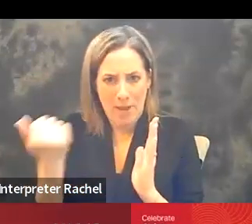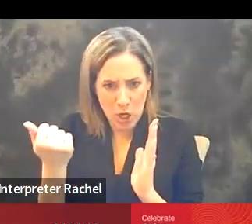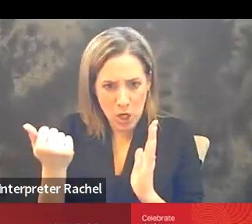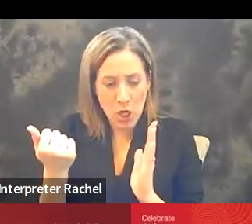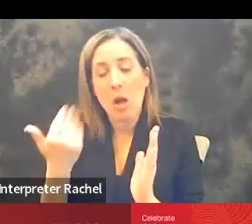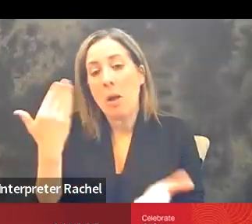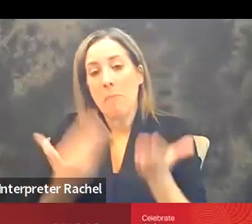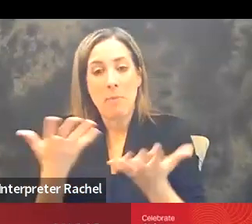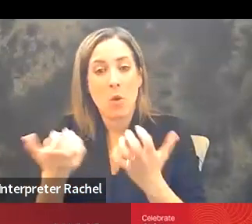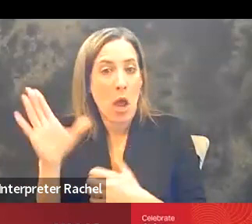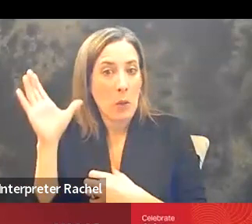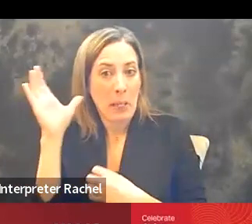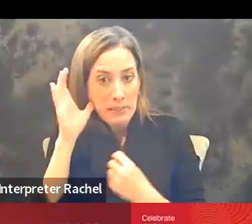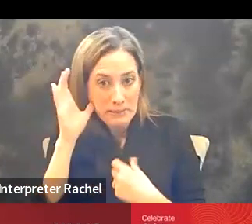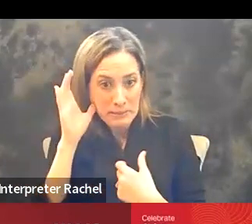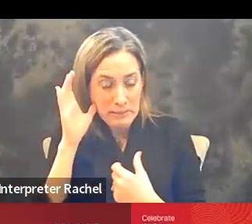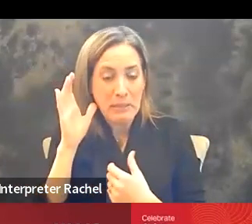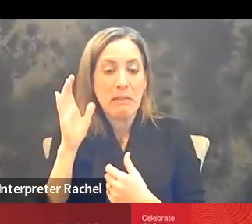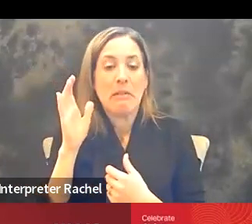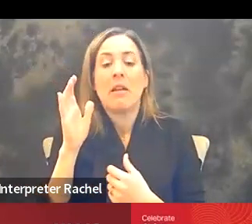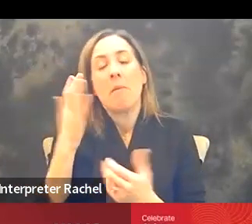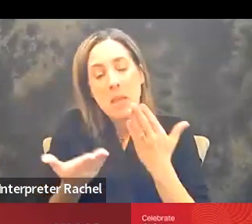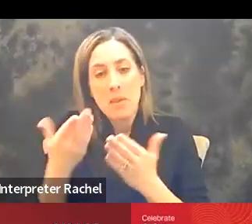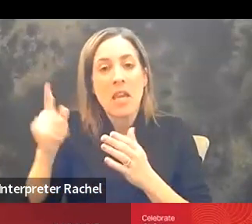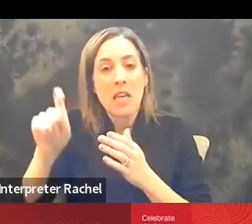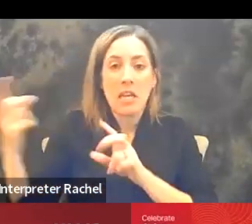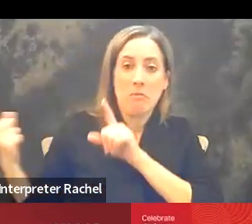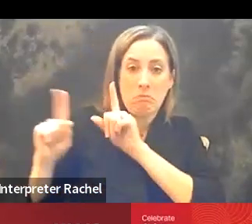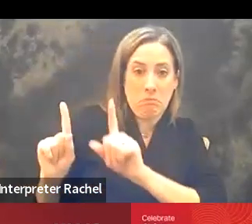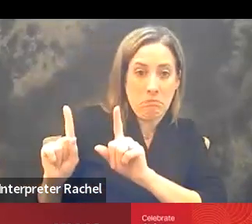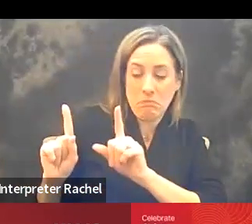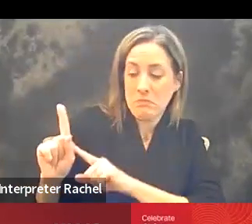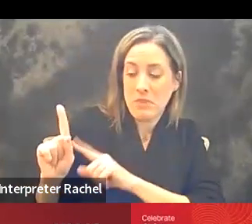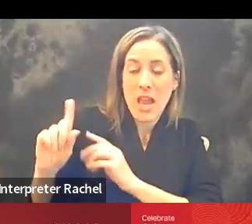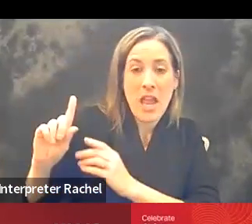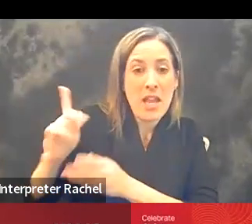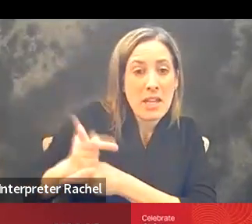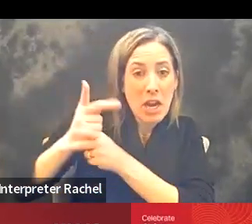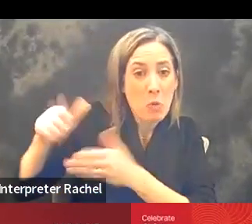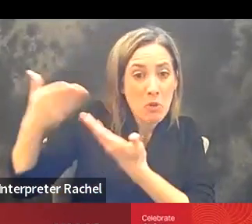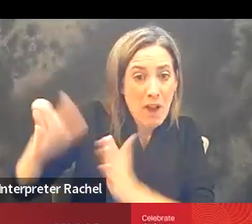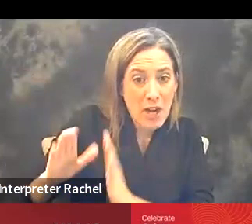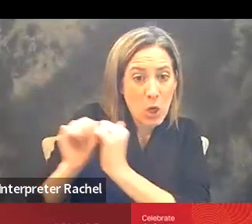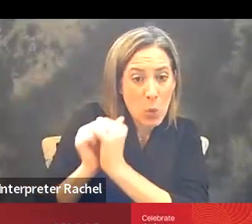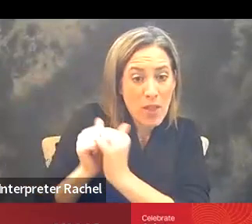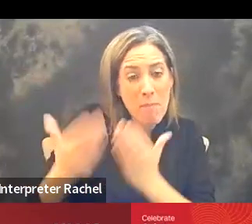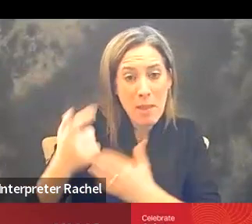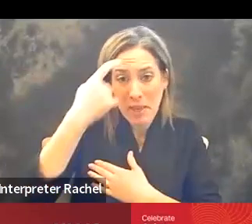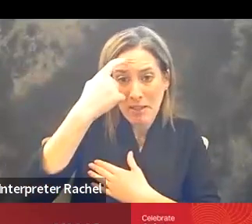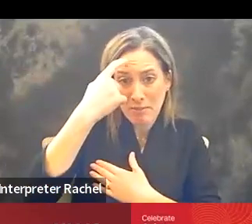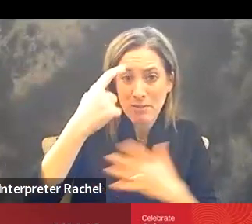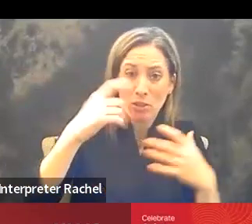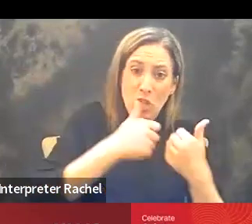to the education. Maybe they need a caregiver in the room to hear things with them because they have some serious challenges, cognitive or